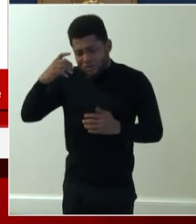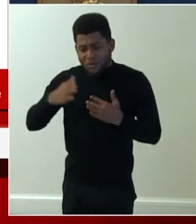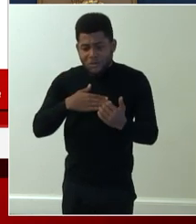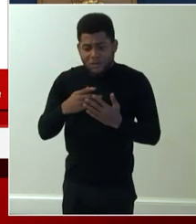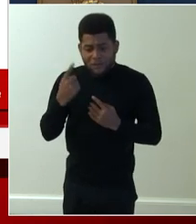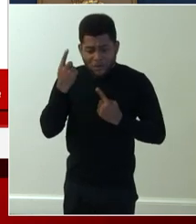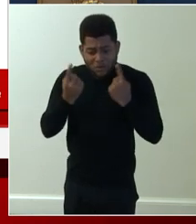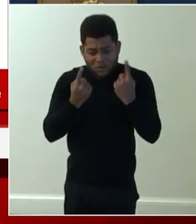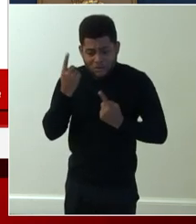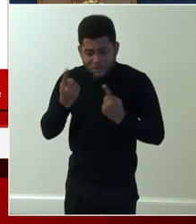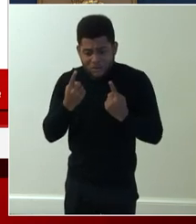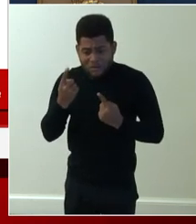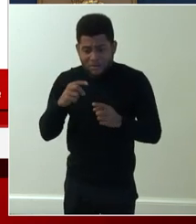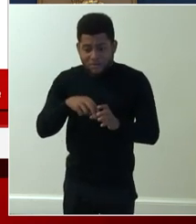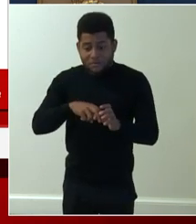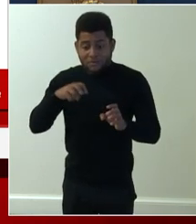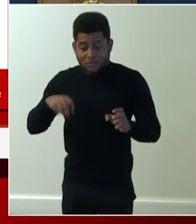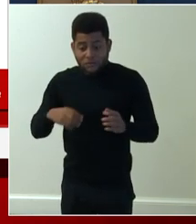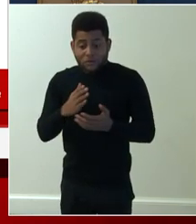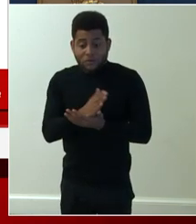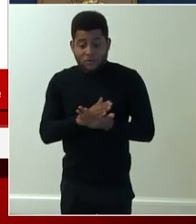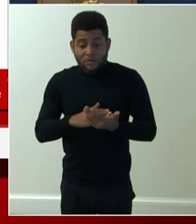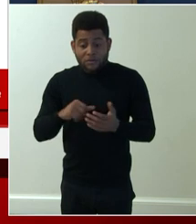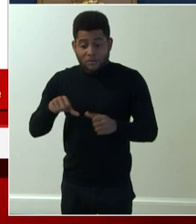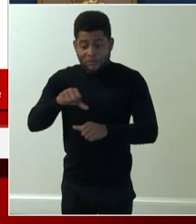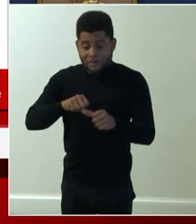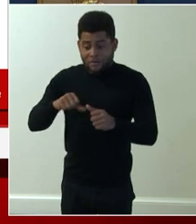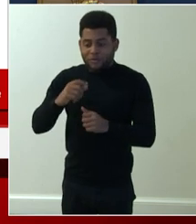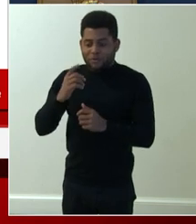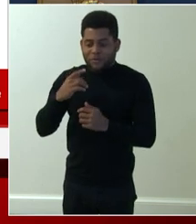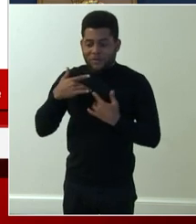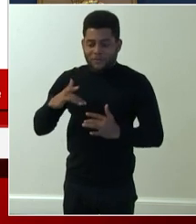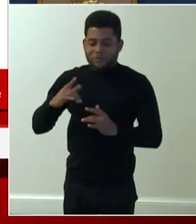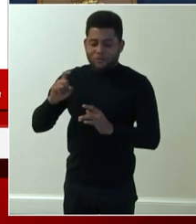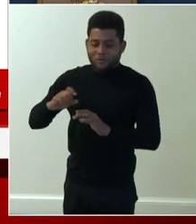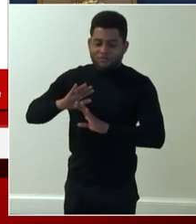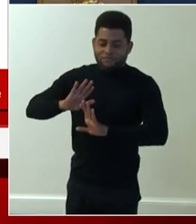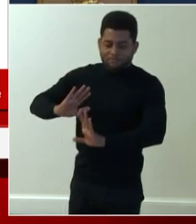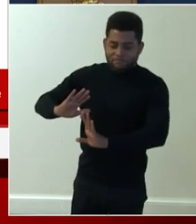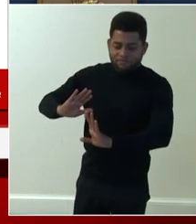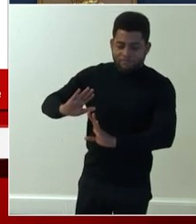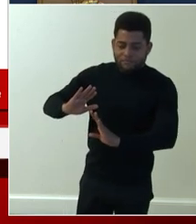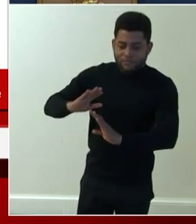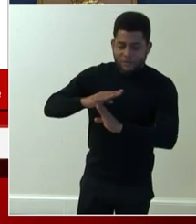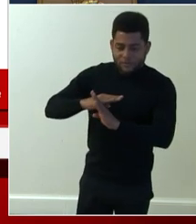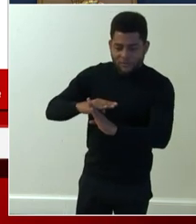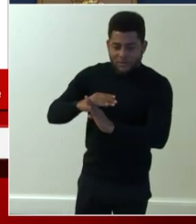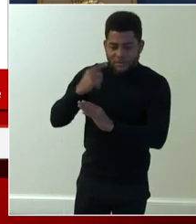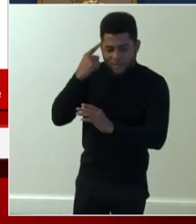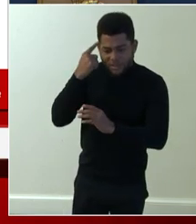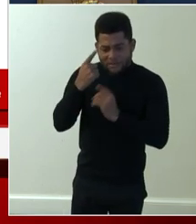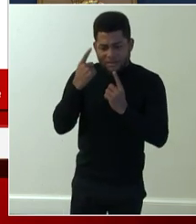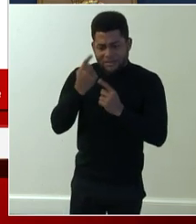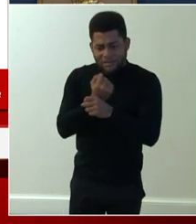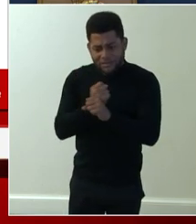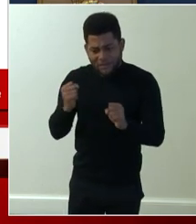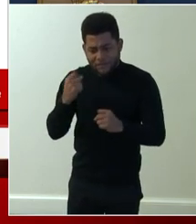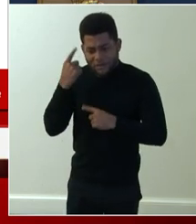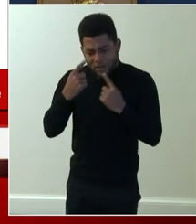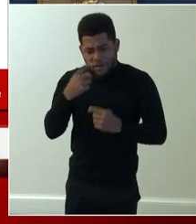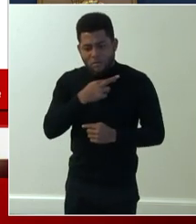out of some social events to keep your exposure down. Consider your own risk, the people around